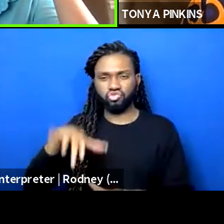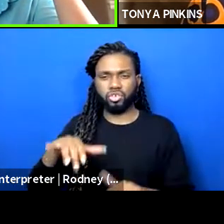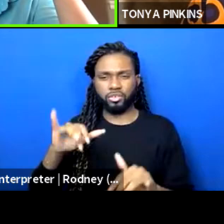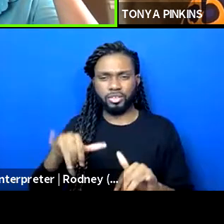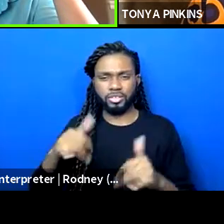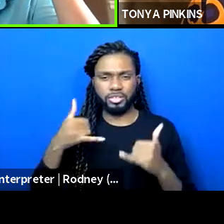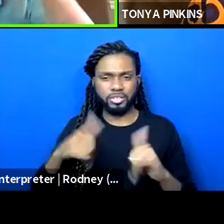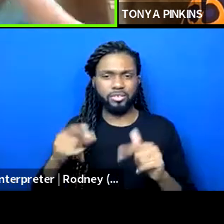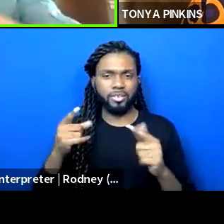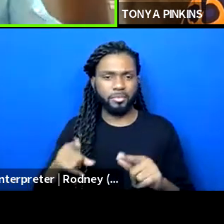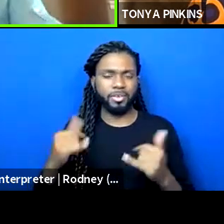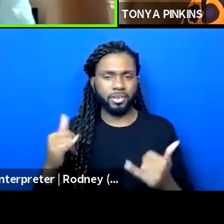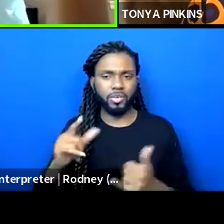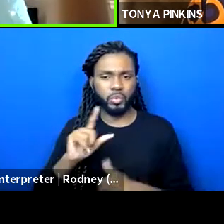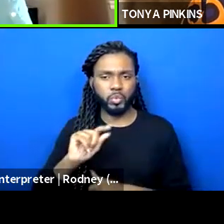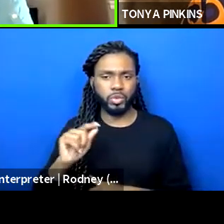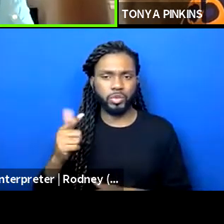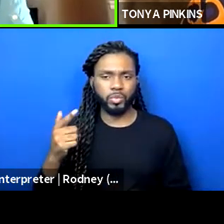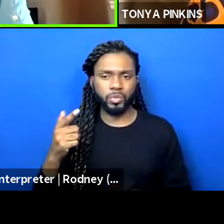2021.